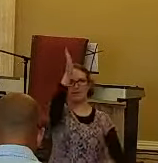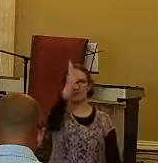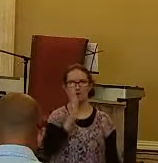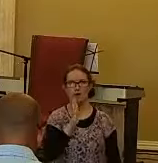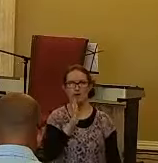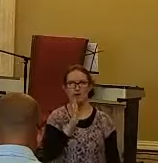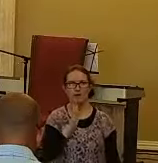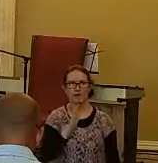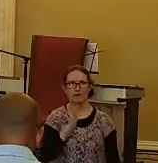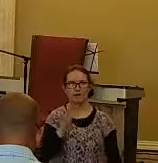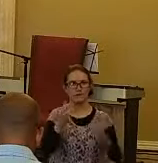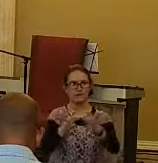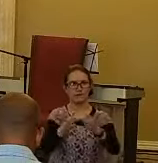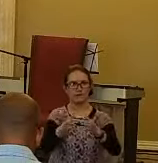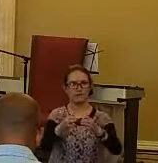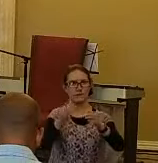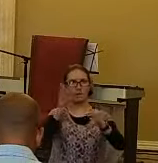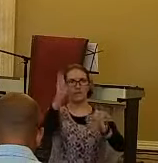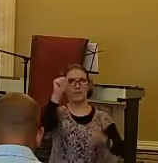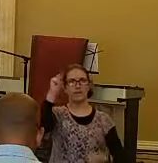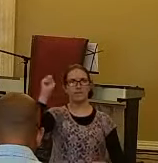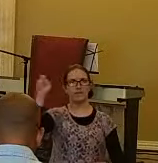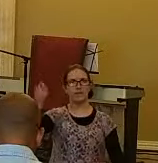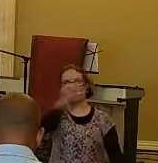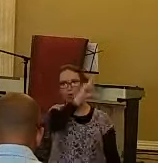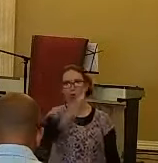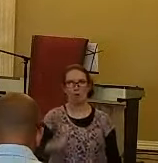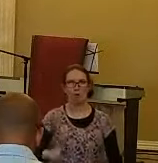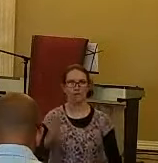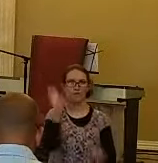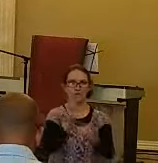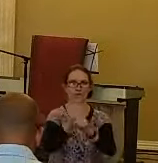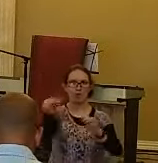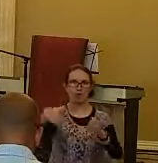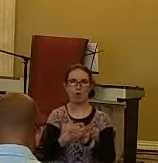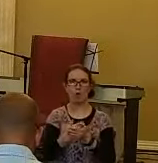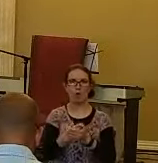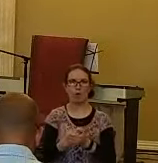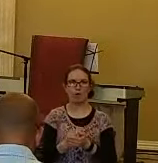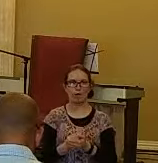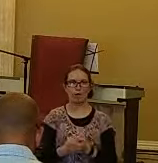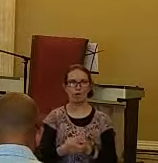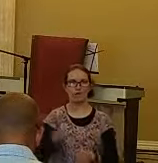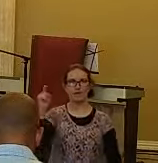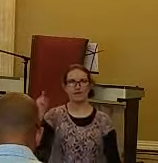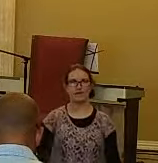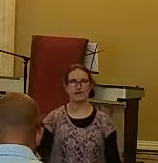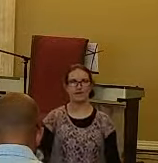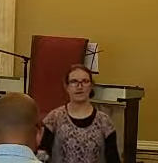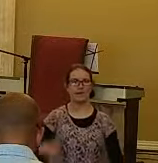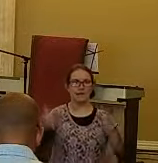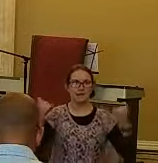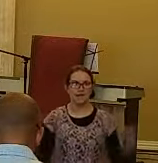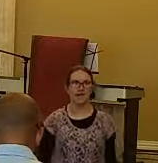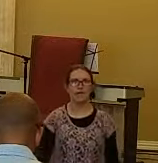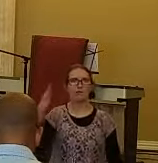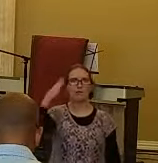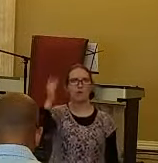God, we will set up our banners. All right. The Lord fulfilled all thy petitions. All right. Now